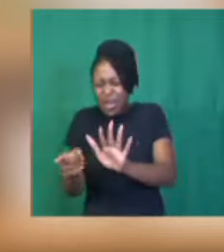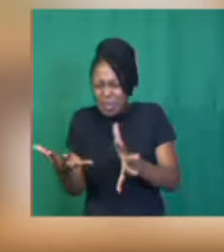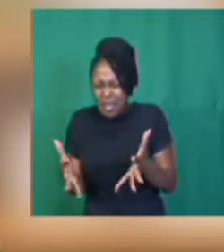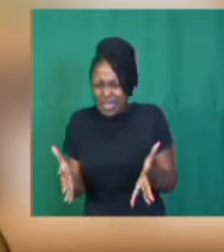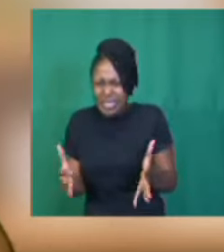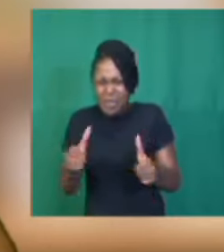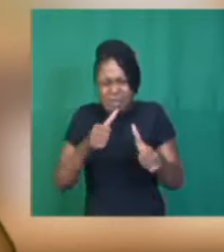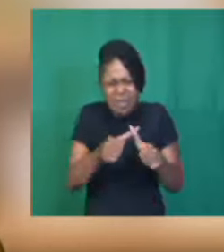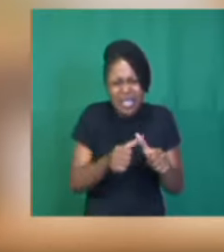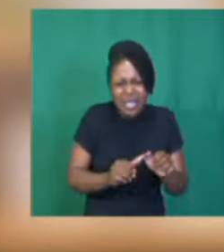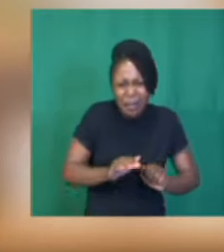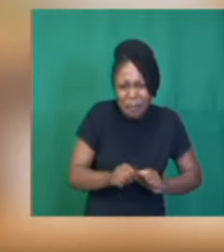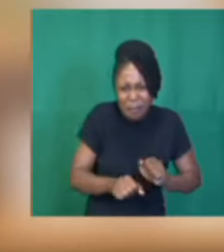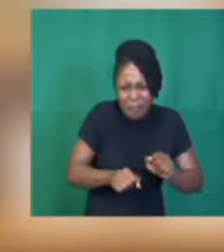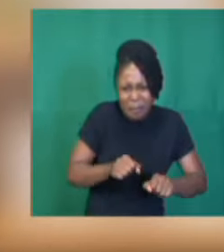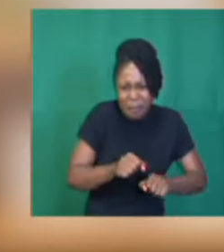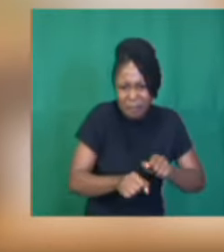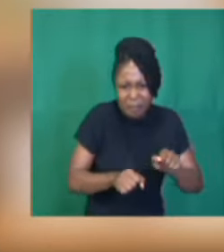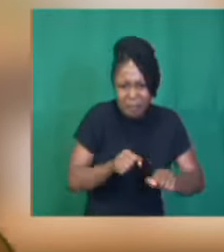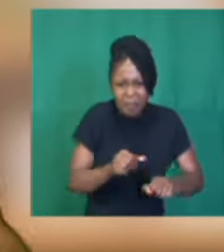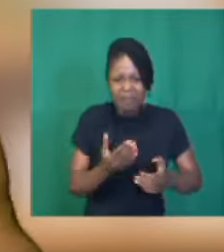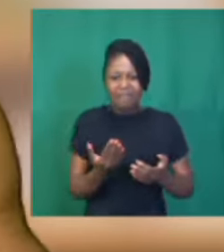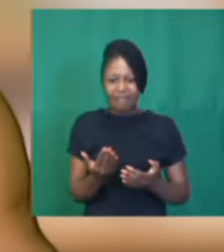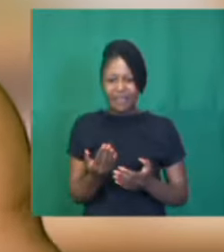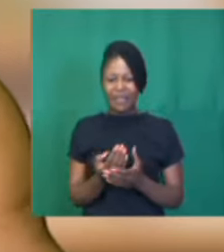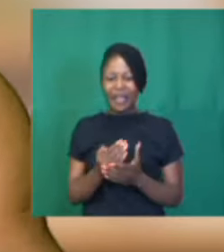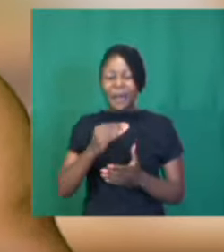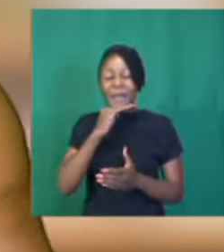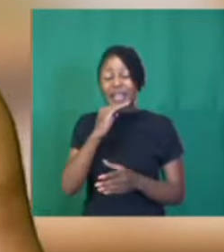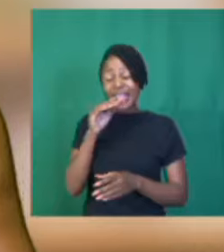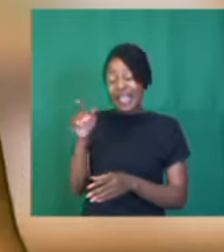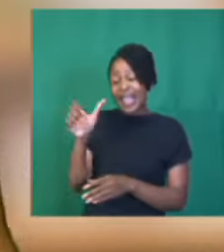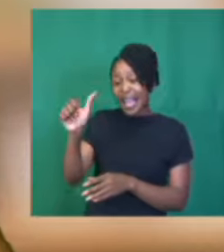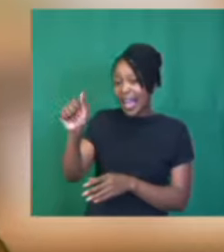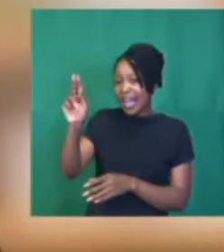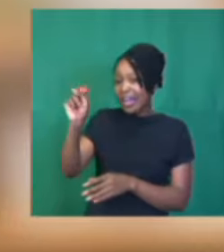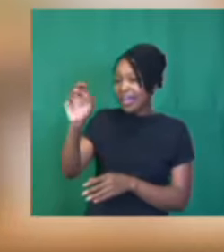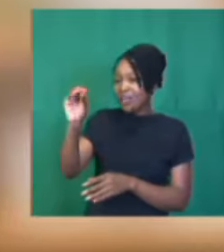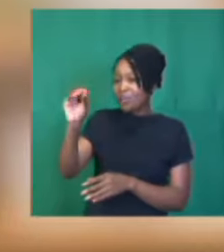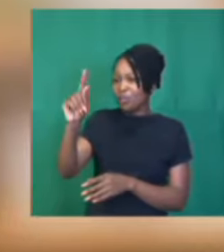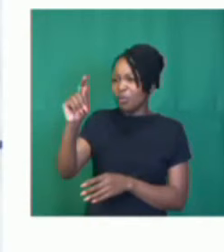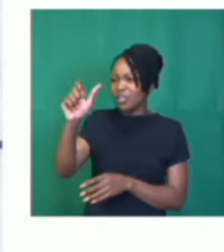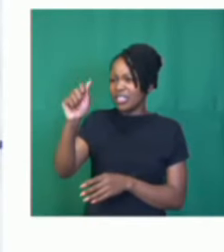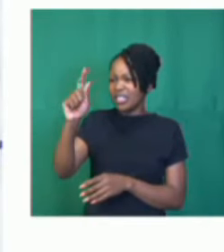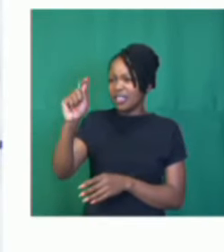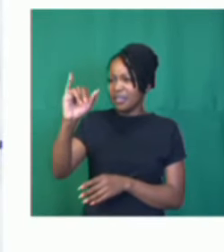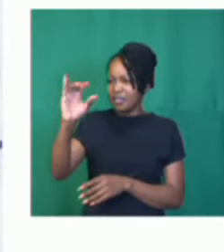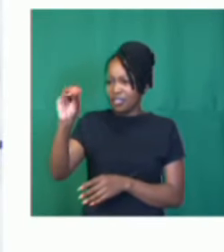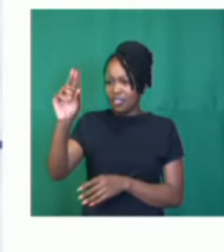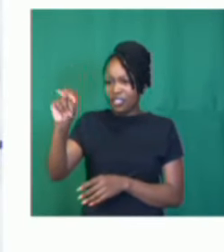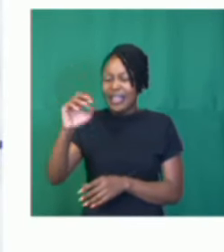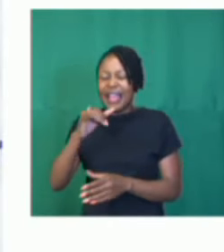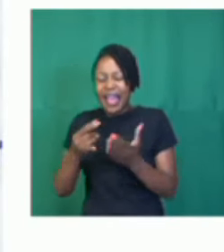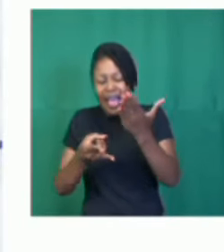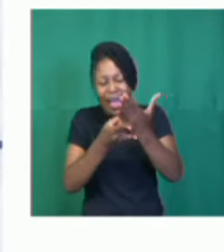afraid. So in this way of annotation, your text may maybe look as something like this at the end,